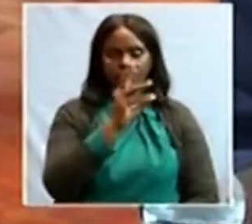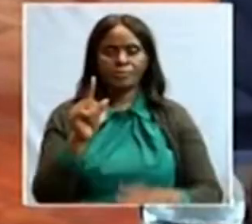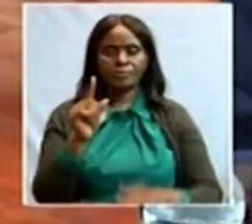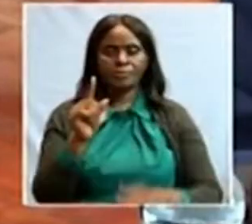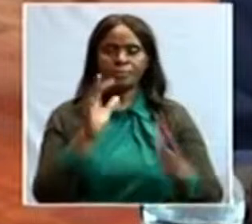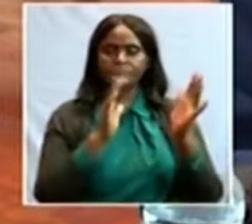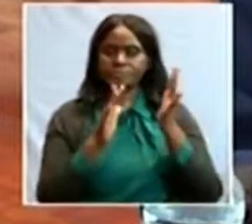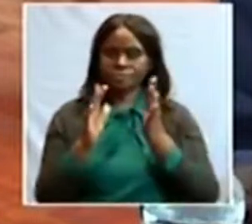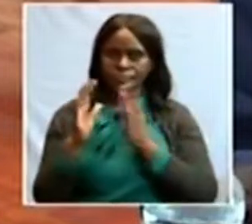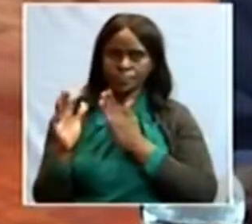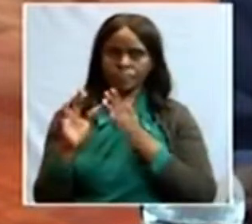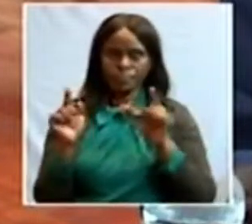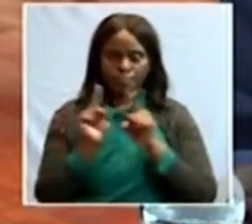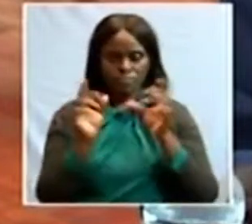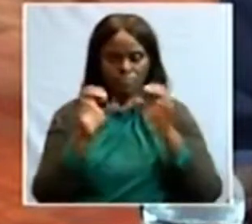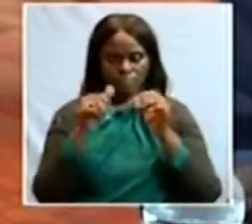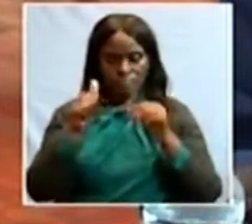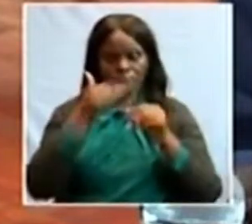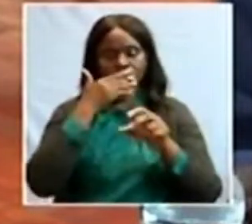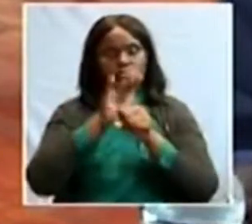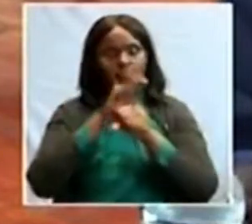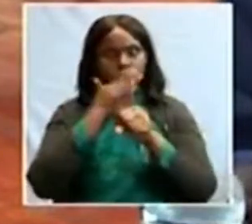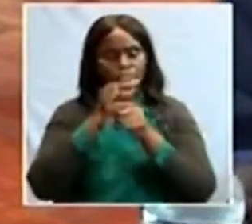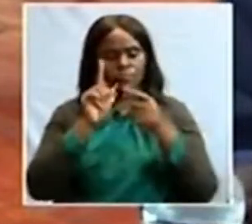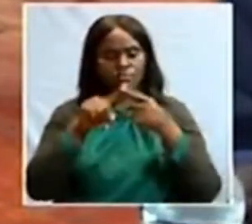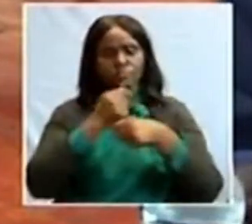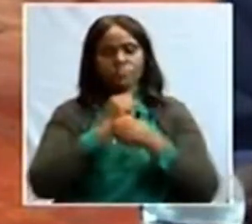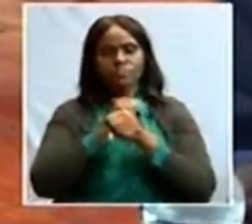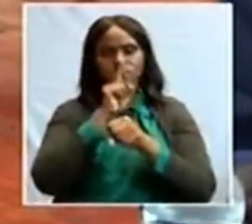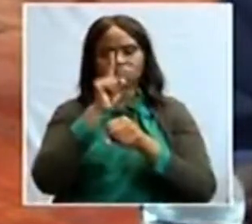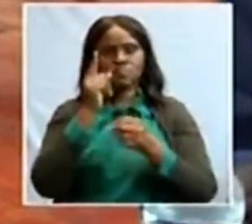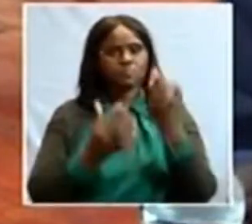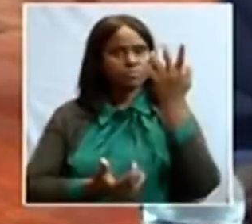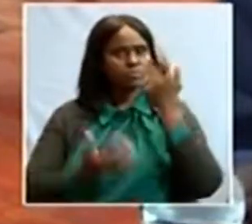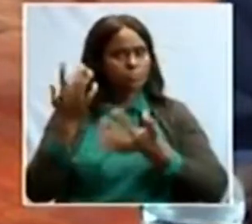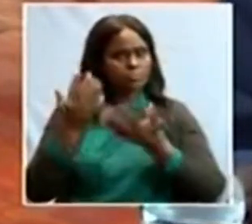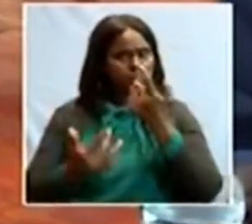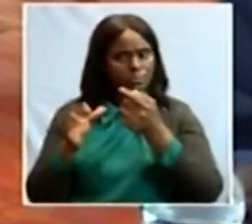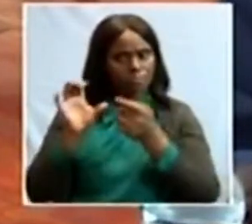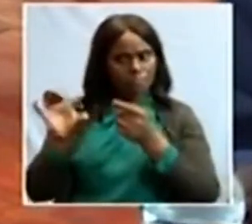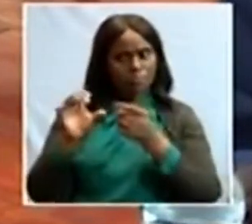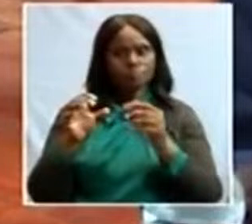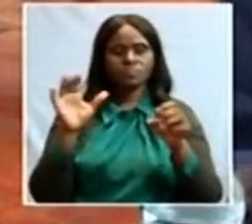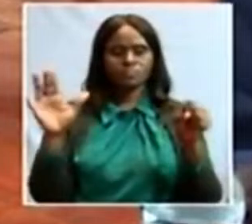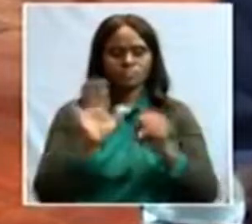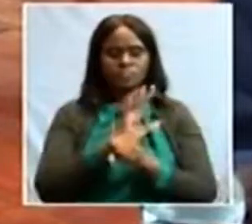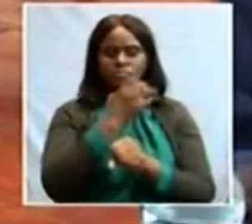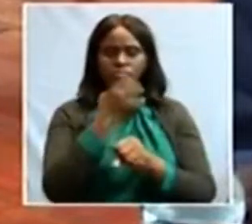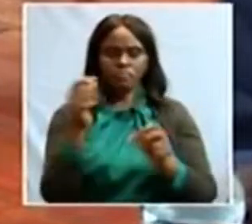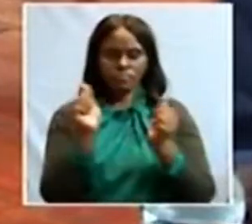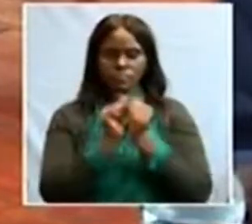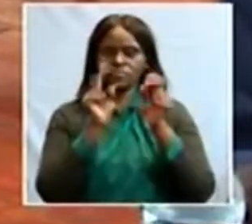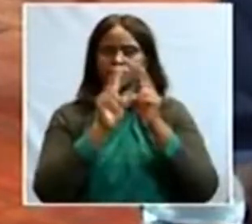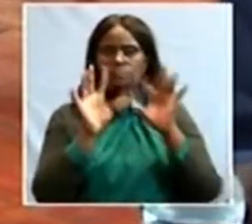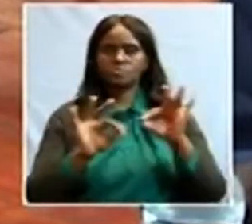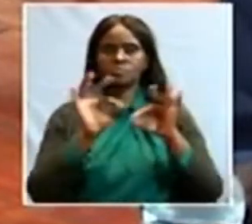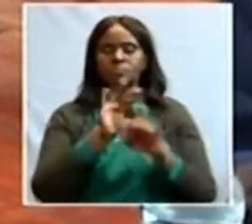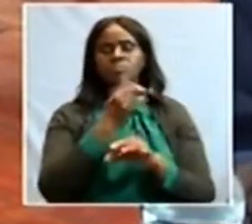Remedial measure. The Council is committed to ensuring that fire section is well equipped with necessary